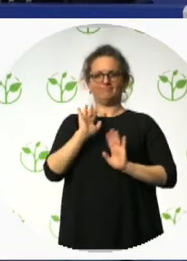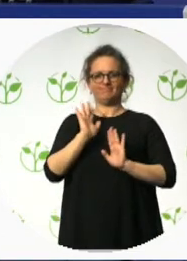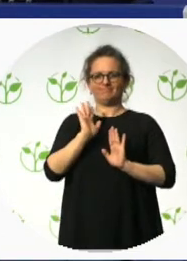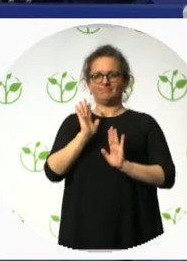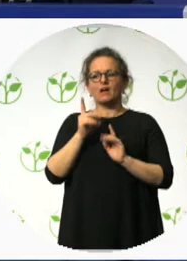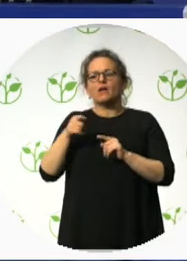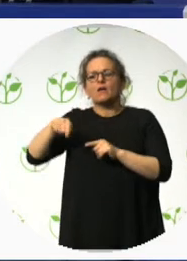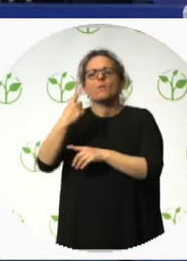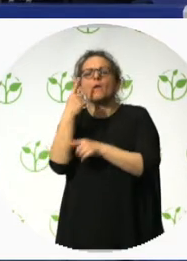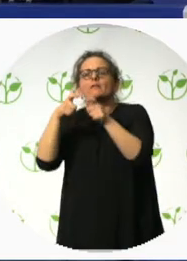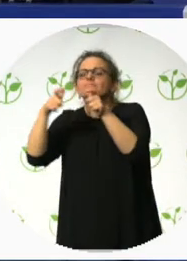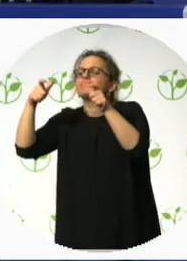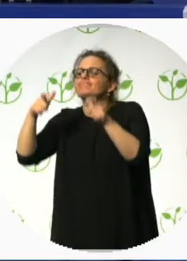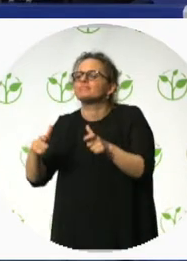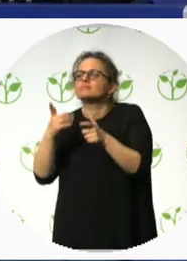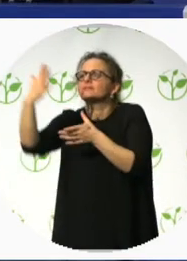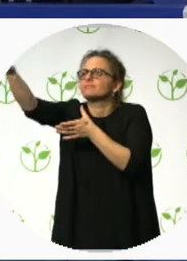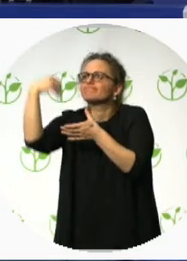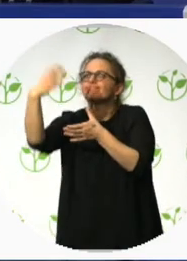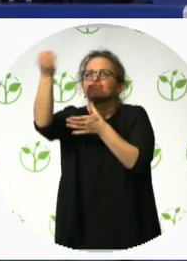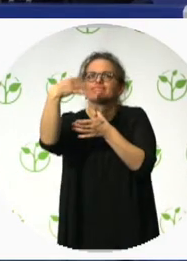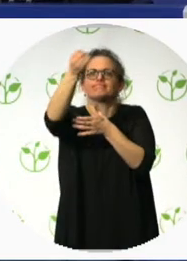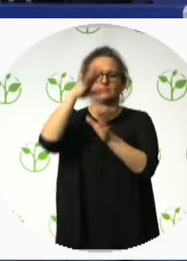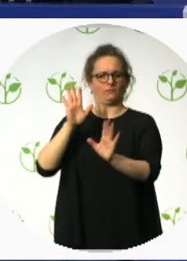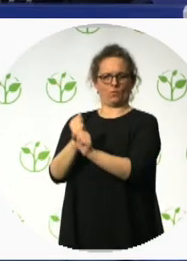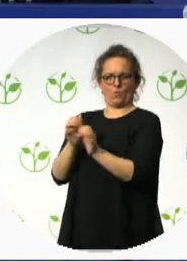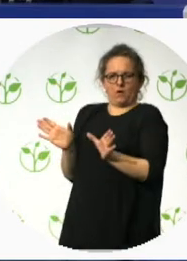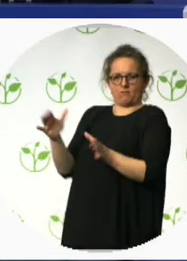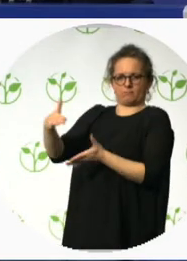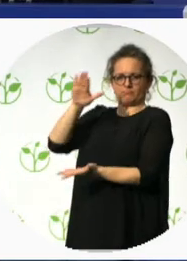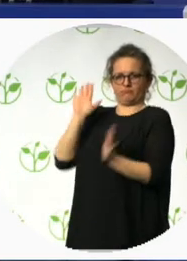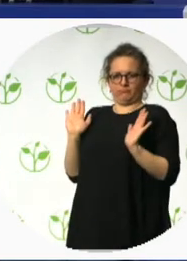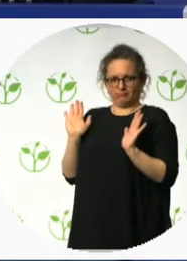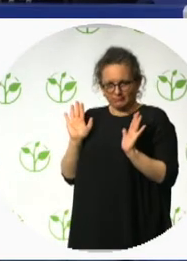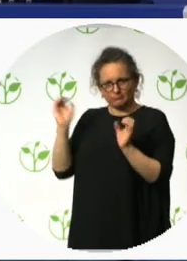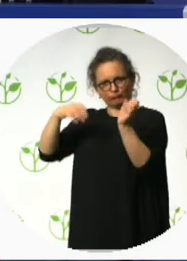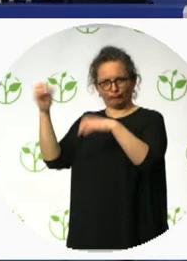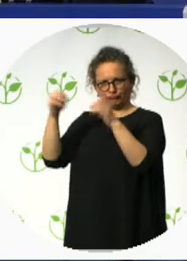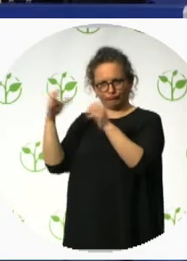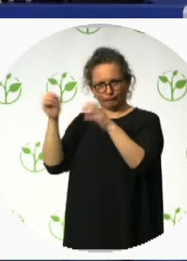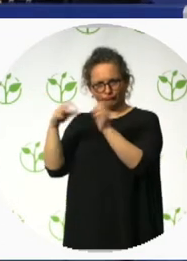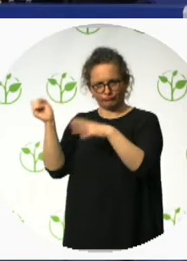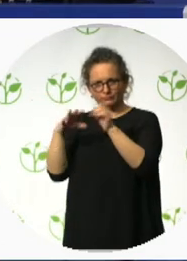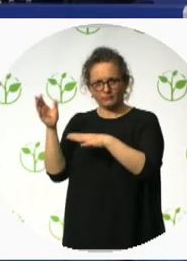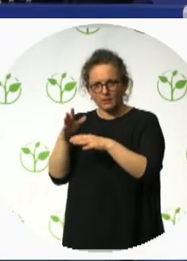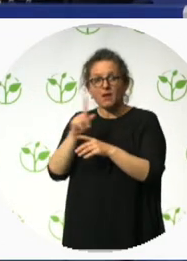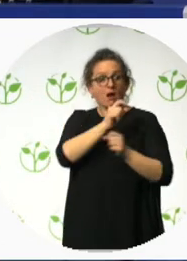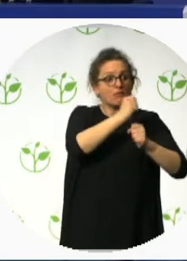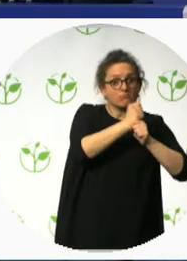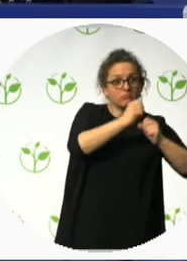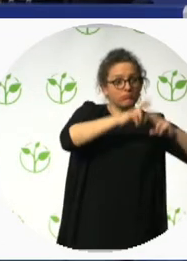and to enhance its function by the feedback from the deaf researchers. For example, you can see the output of